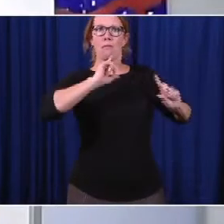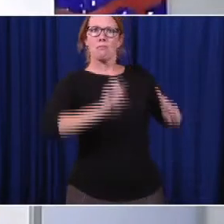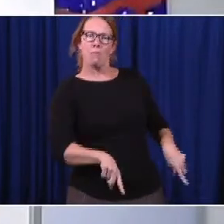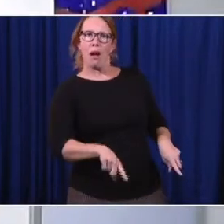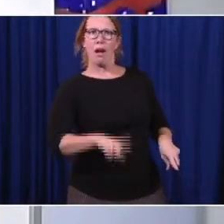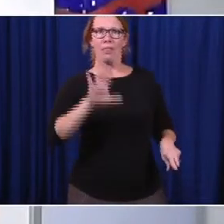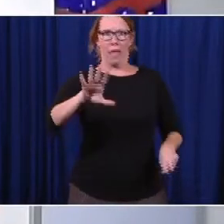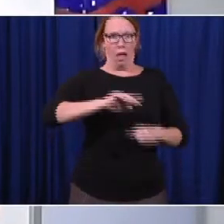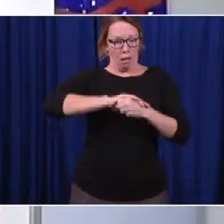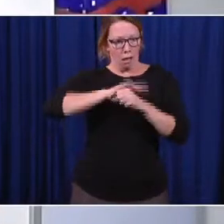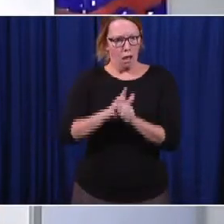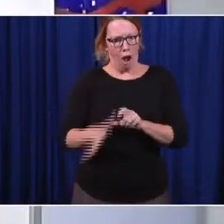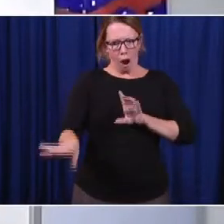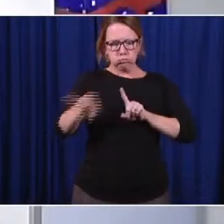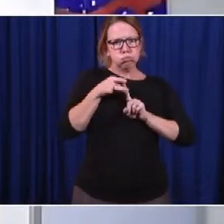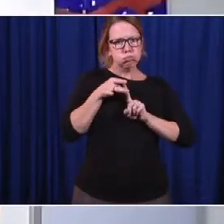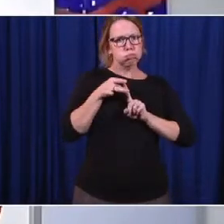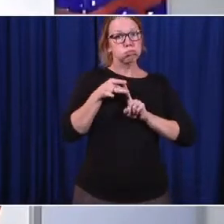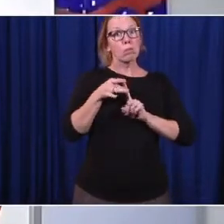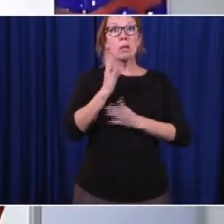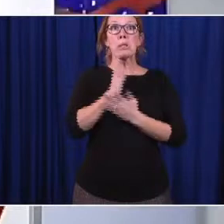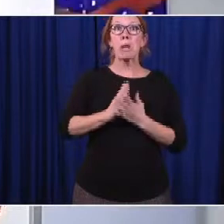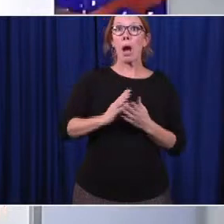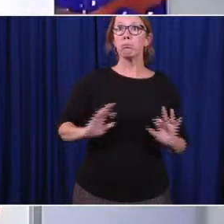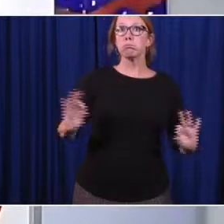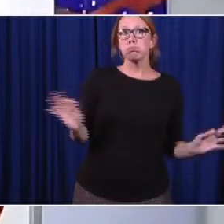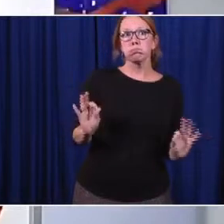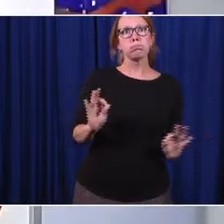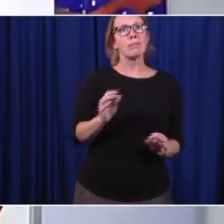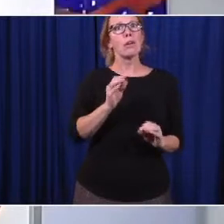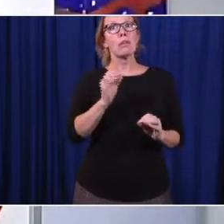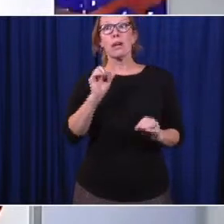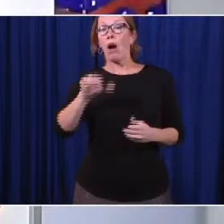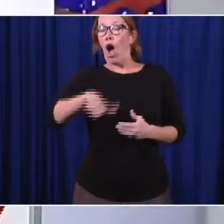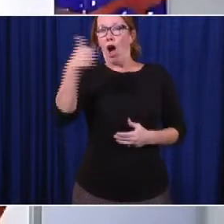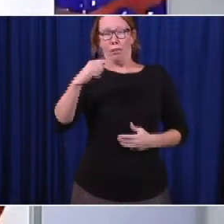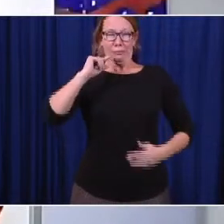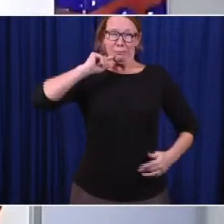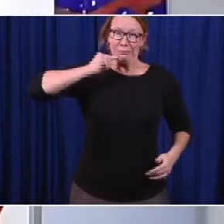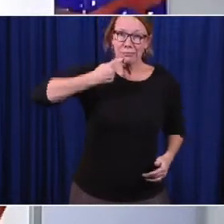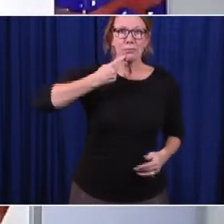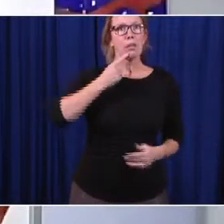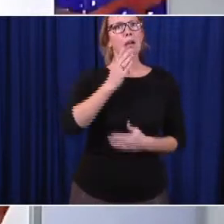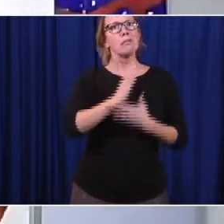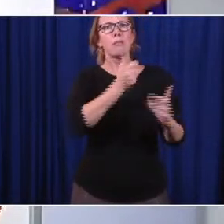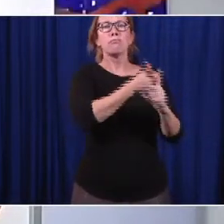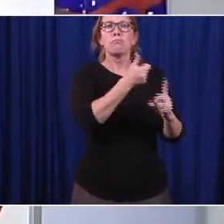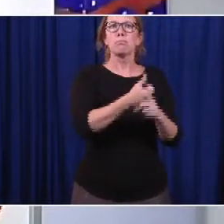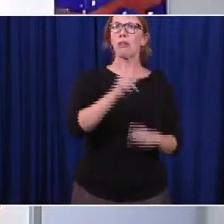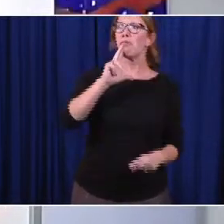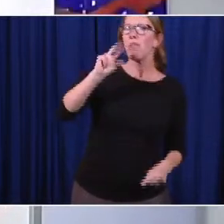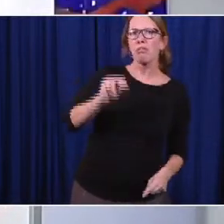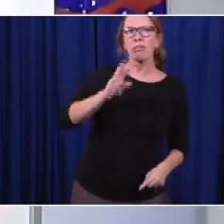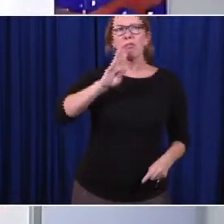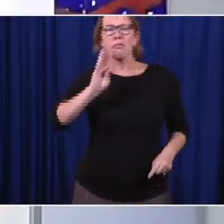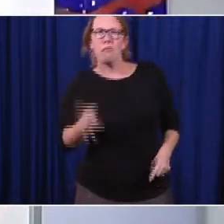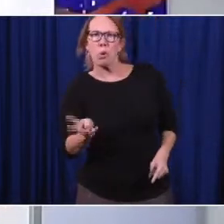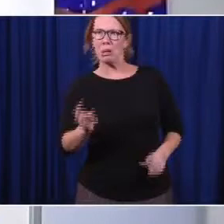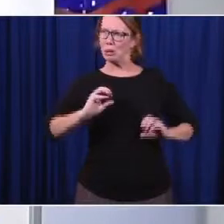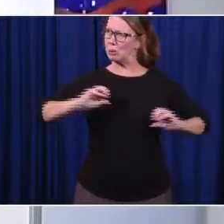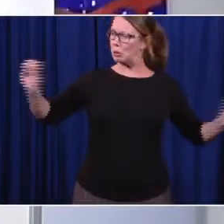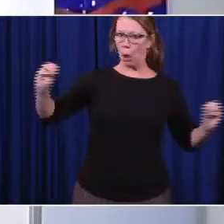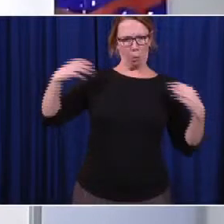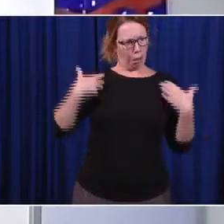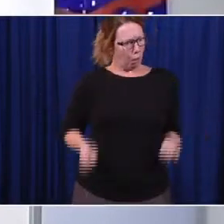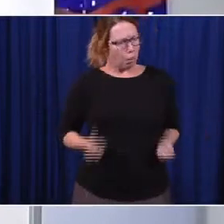body's going to do. We've had people in their 30s and 40s that have no medical, history that do really